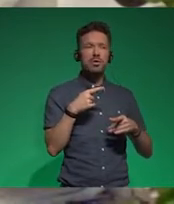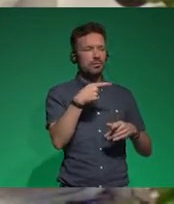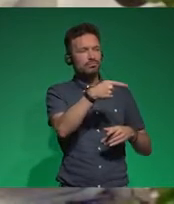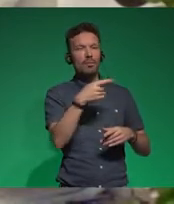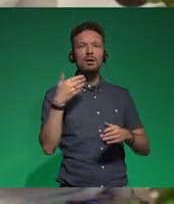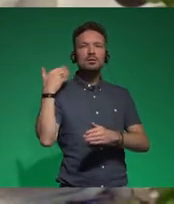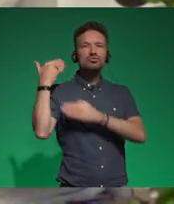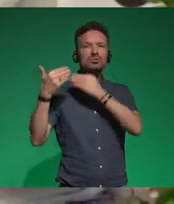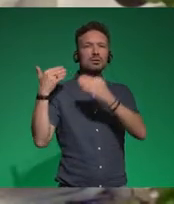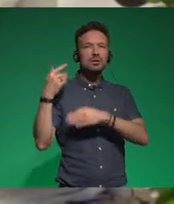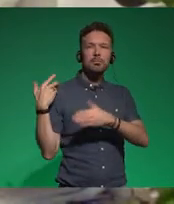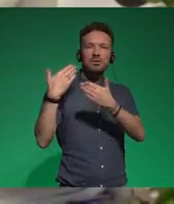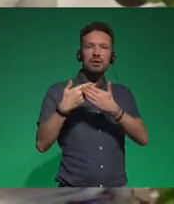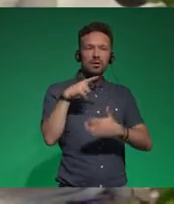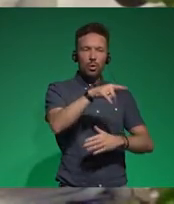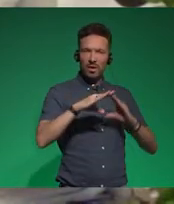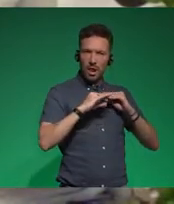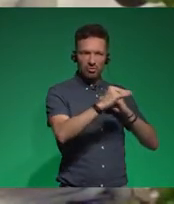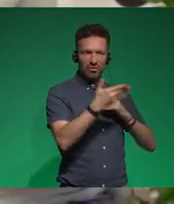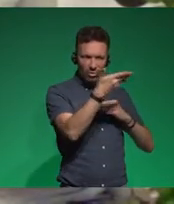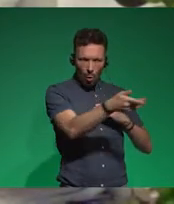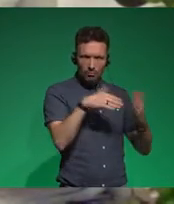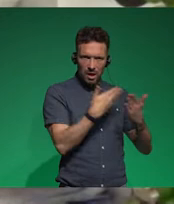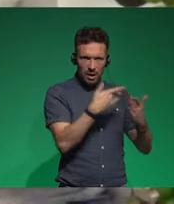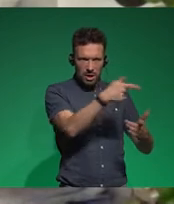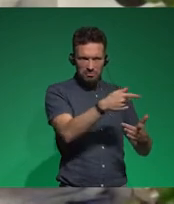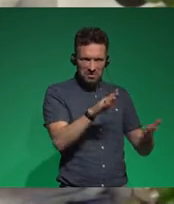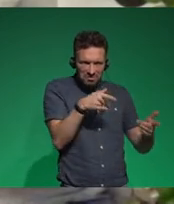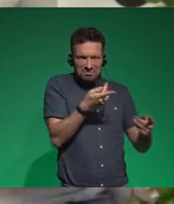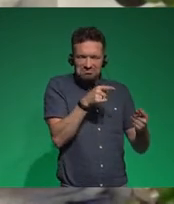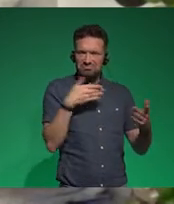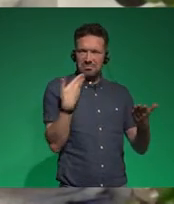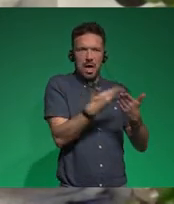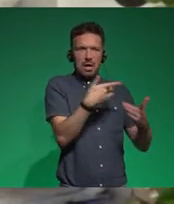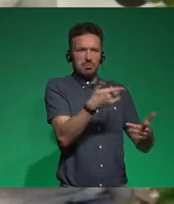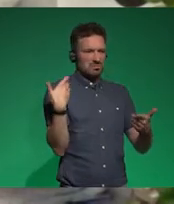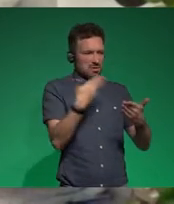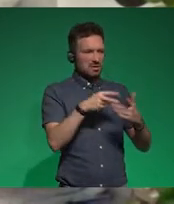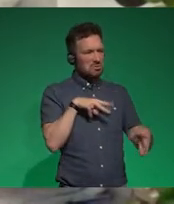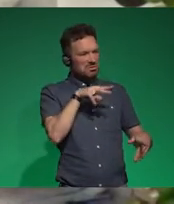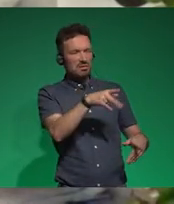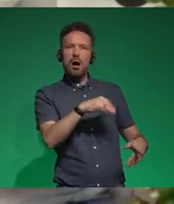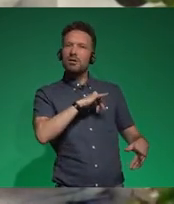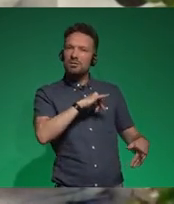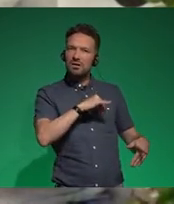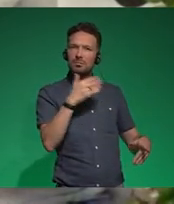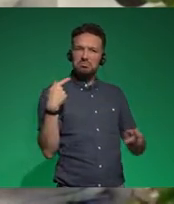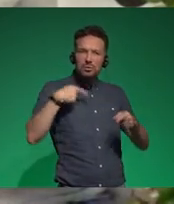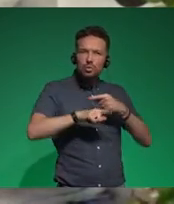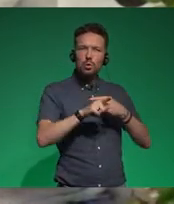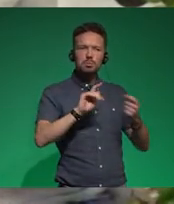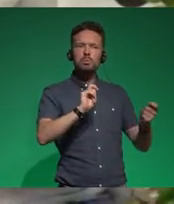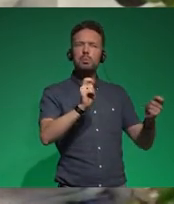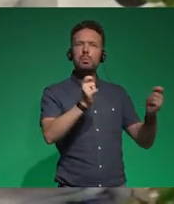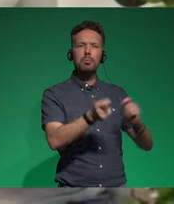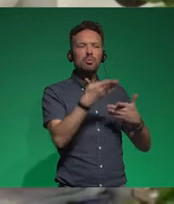first I wanted to travel again in Vietnam and make a photography project capturing this